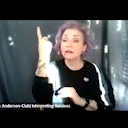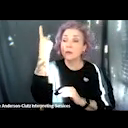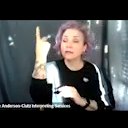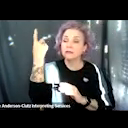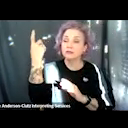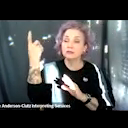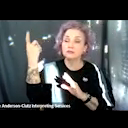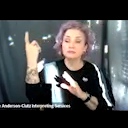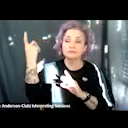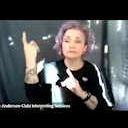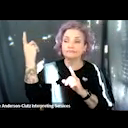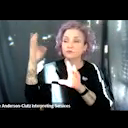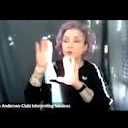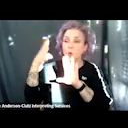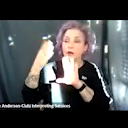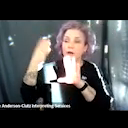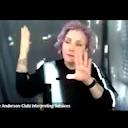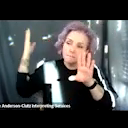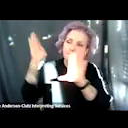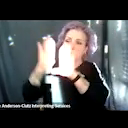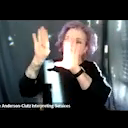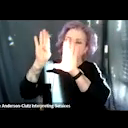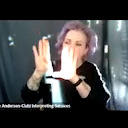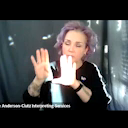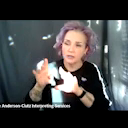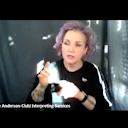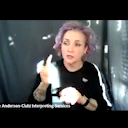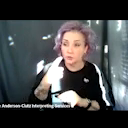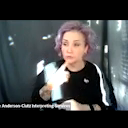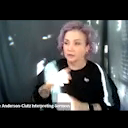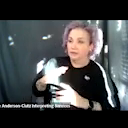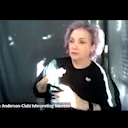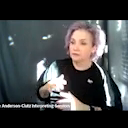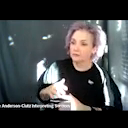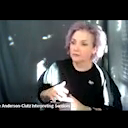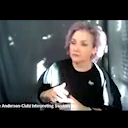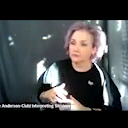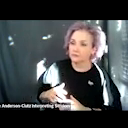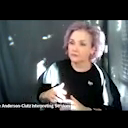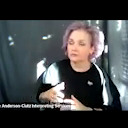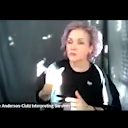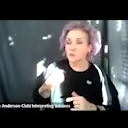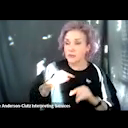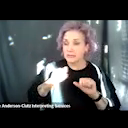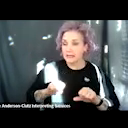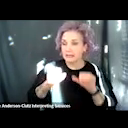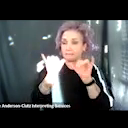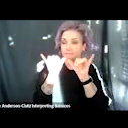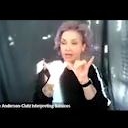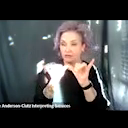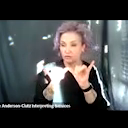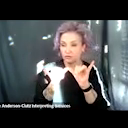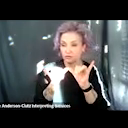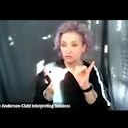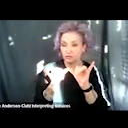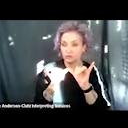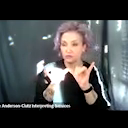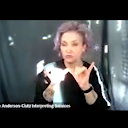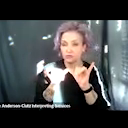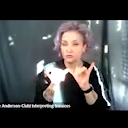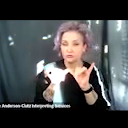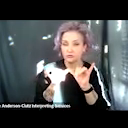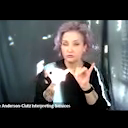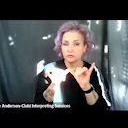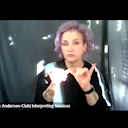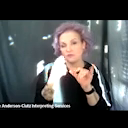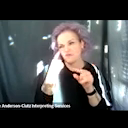defensive, evolutionarily conserved response. We can also measure it in rats pretty easily. So the rat is sitting on this sensitive platform,